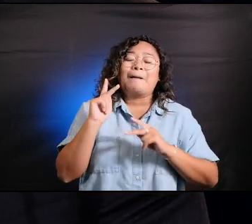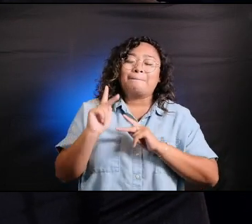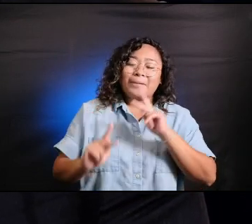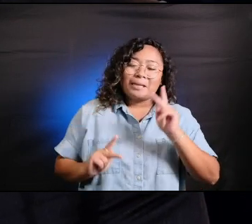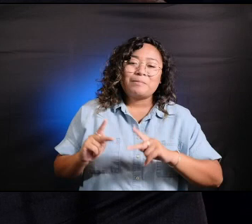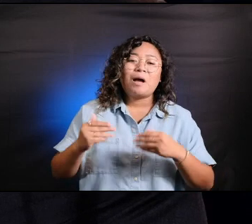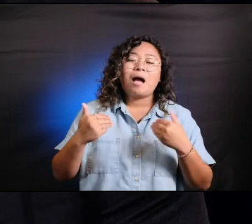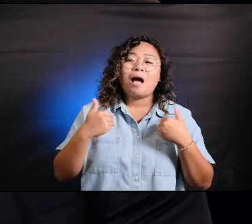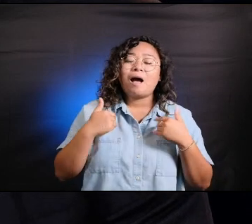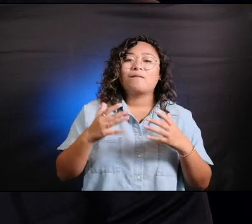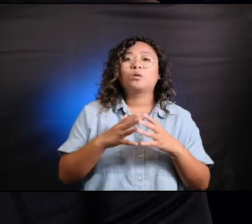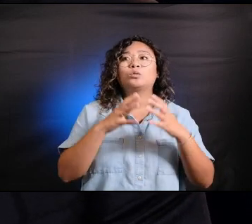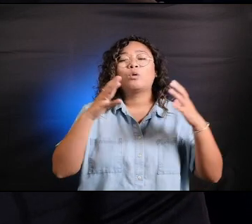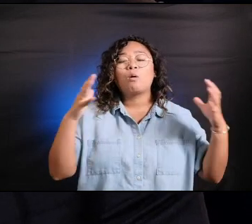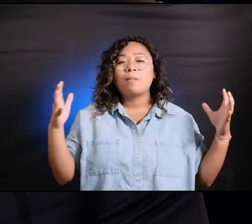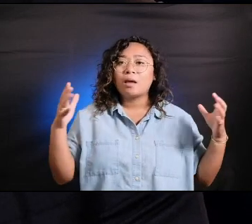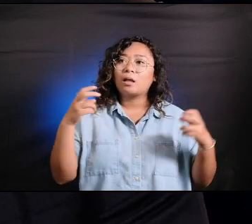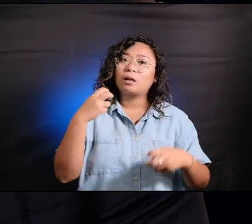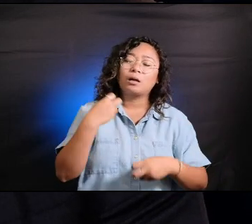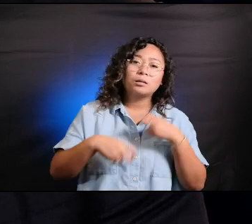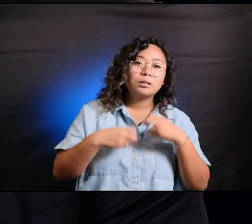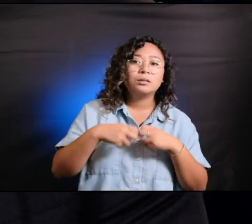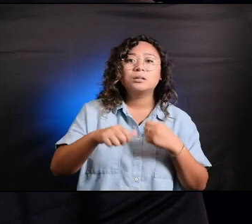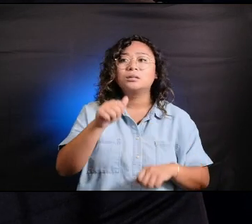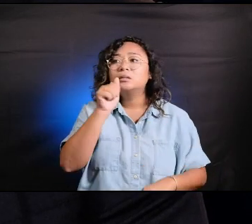many hurdles in this